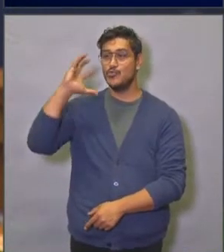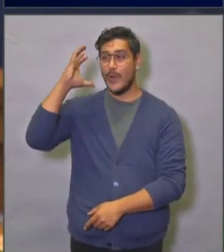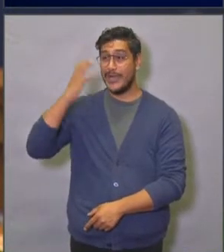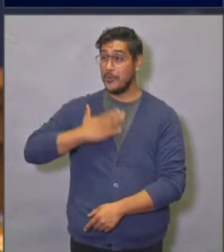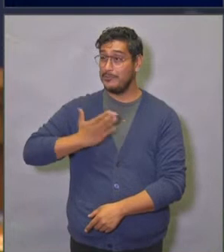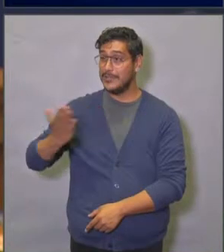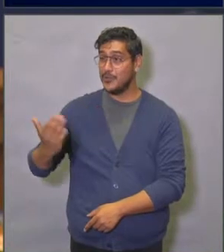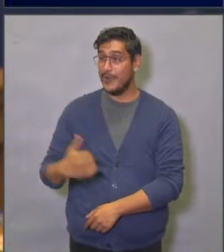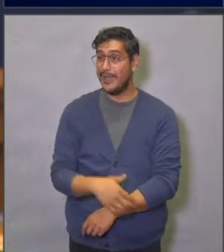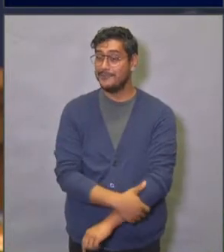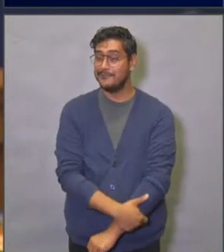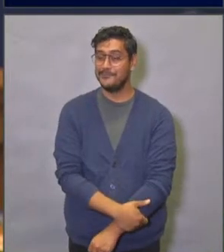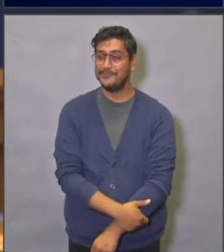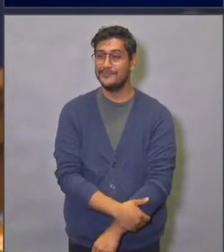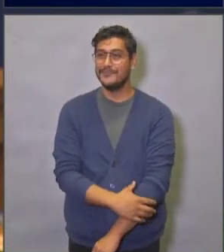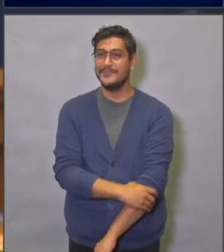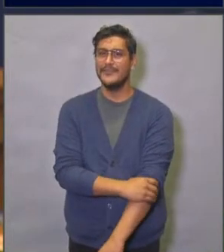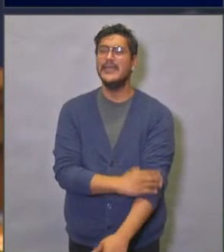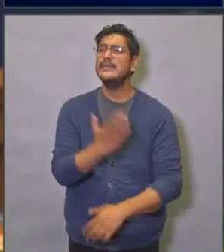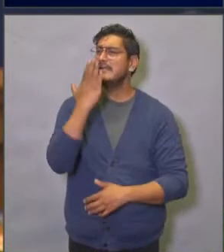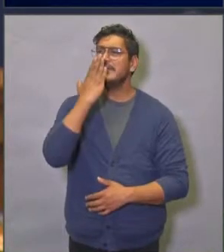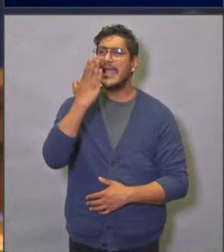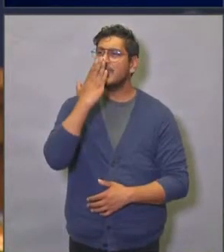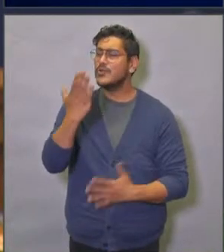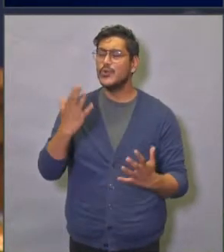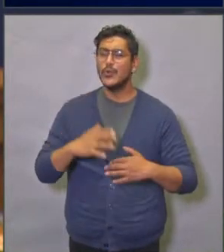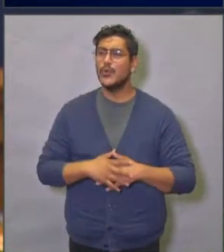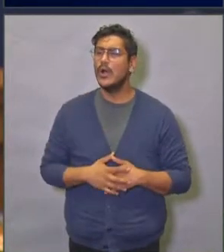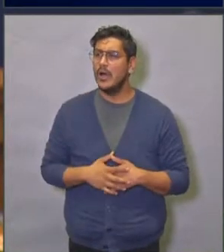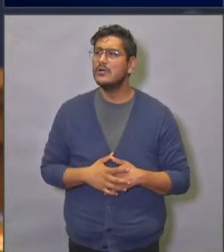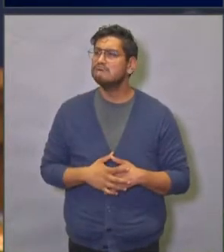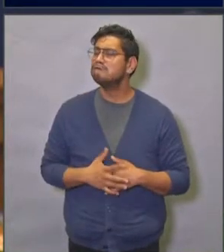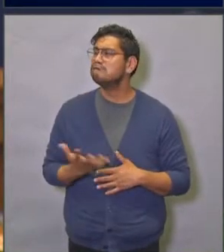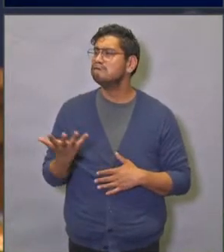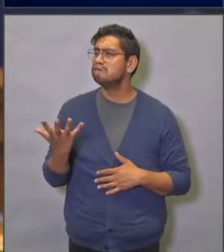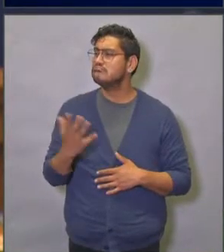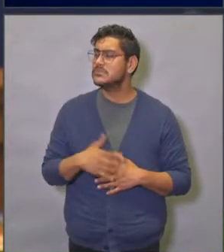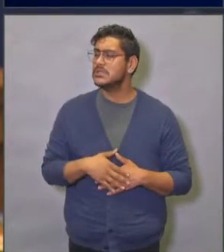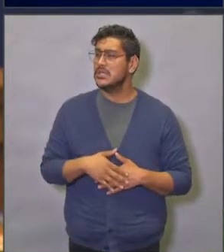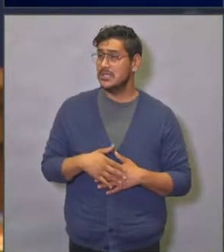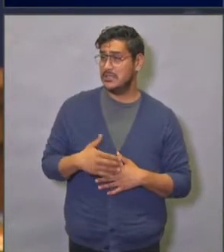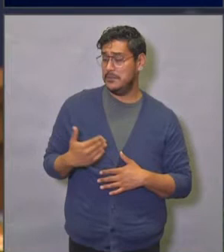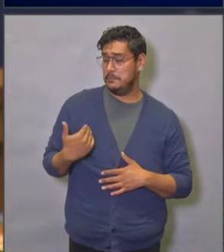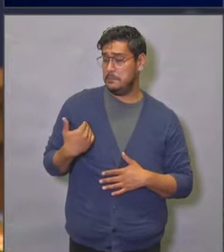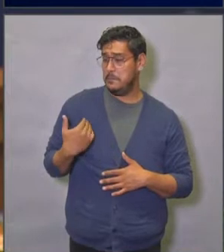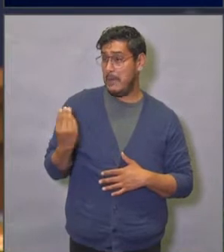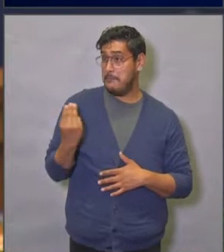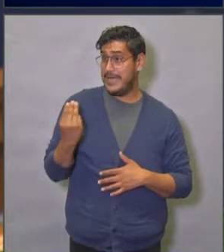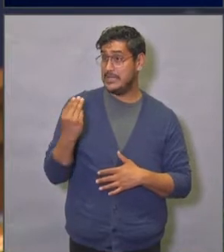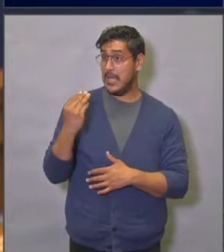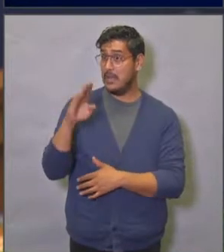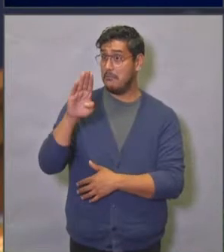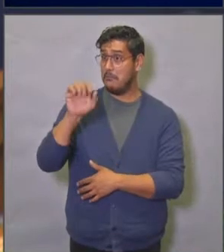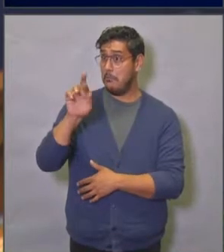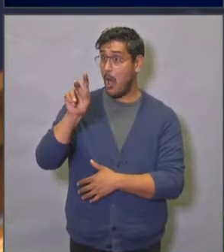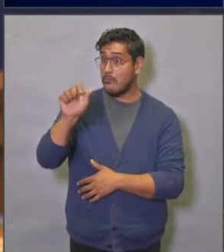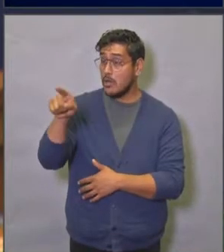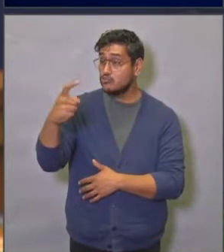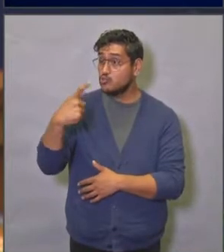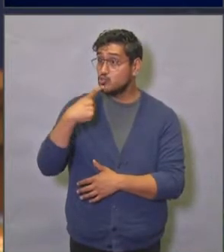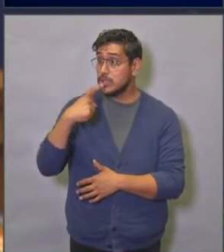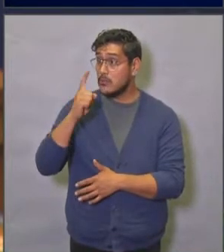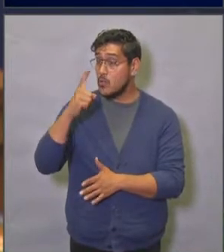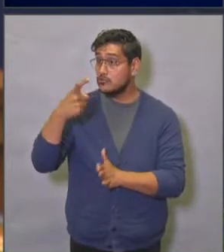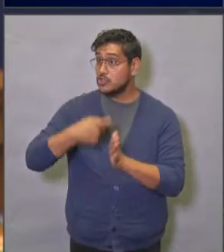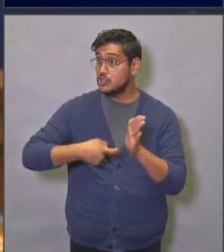ahead. Thank you. I just wanted to note that on Monday, Barbara, you had talked about citations